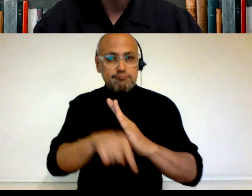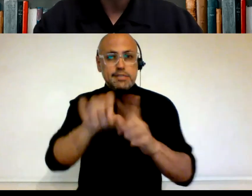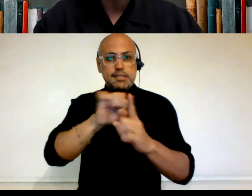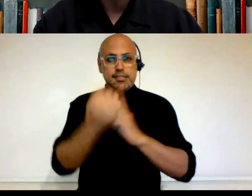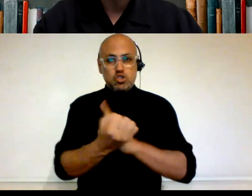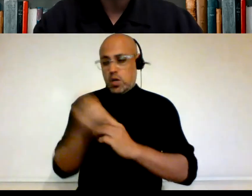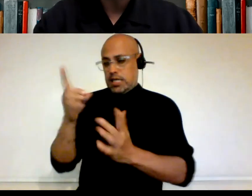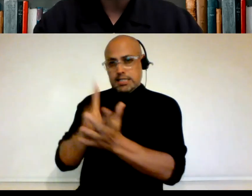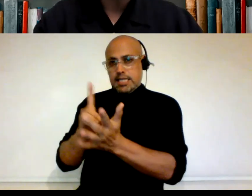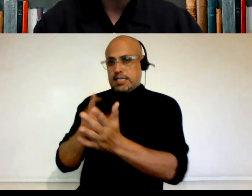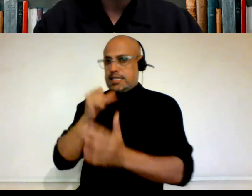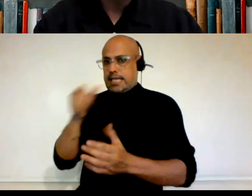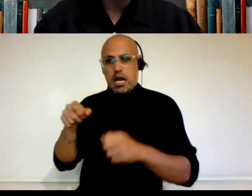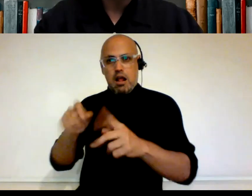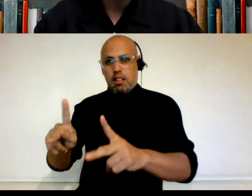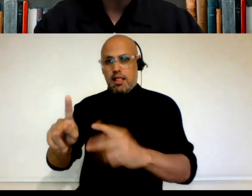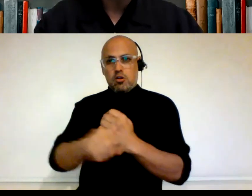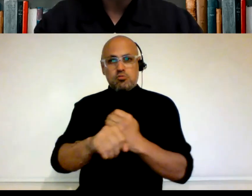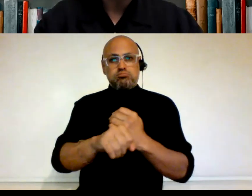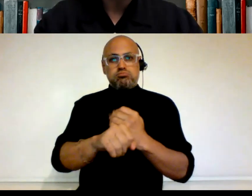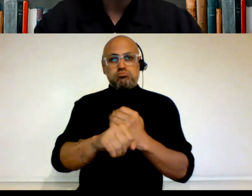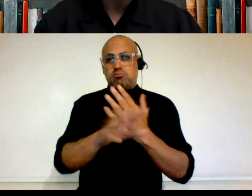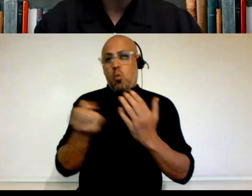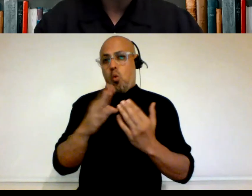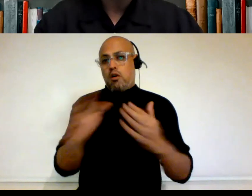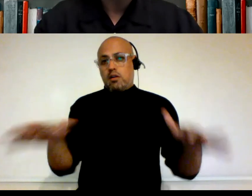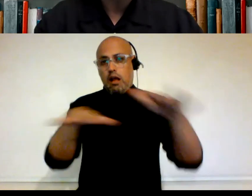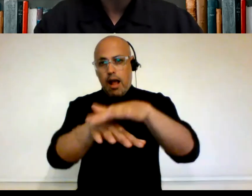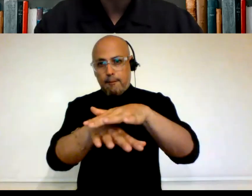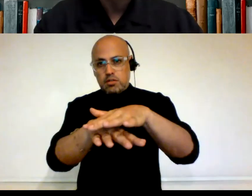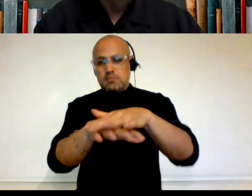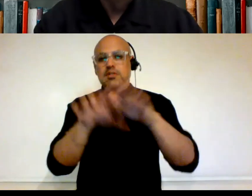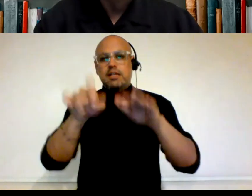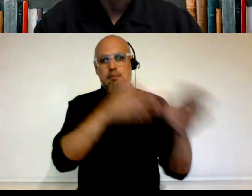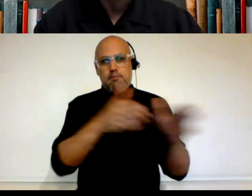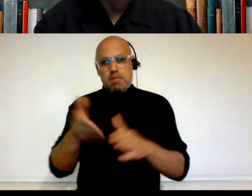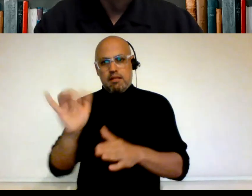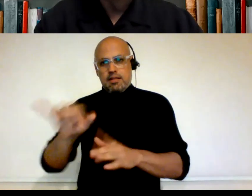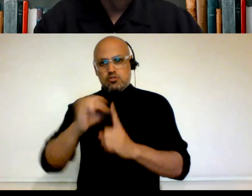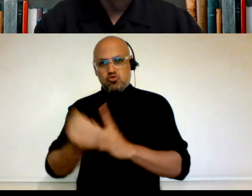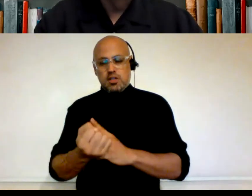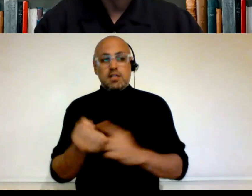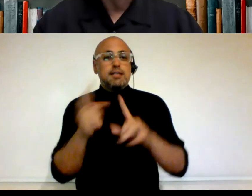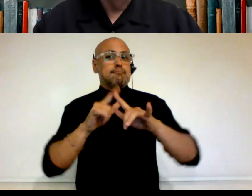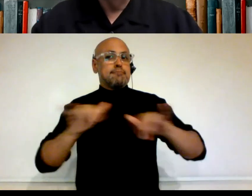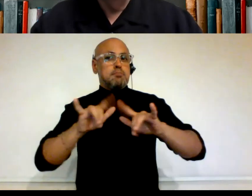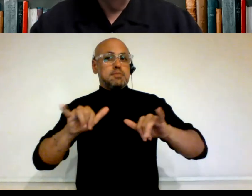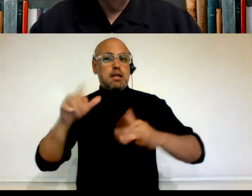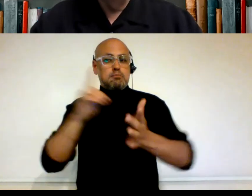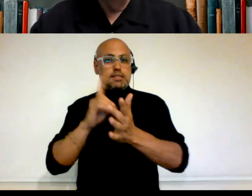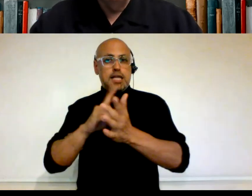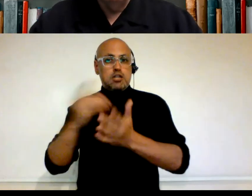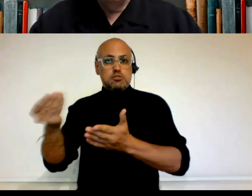is not allowing for hybrid, we will have to plan for that. At the same time, when we have the doctor's